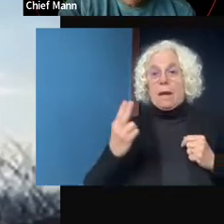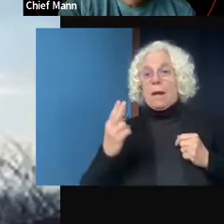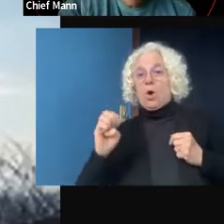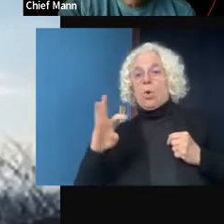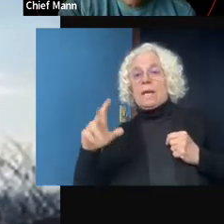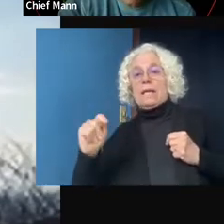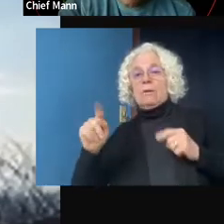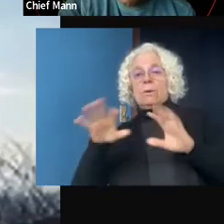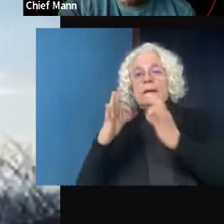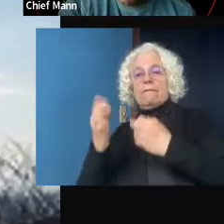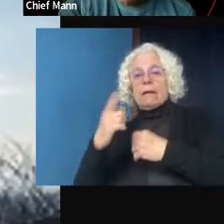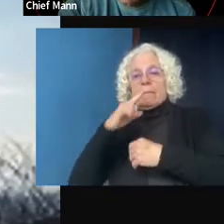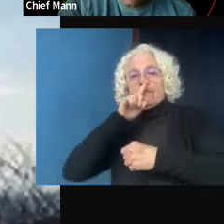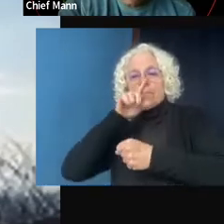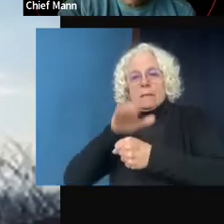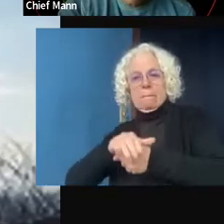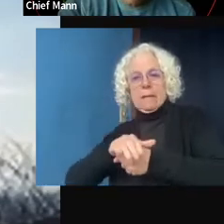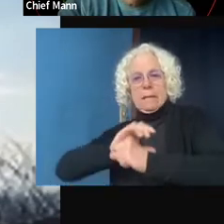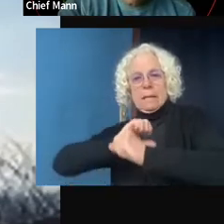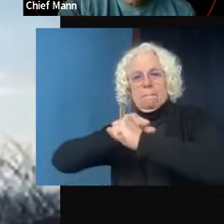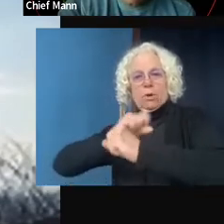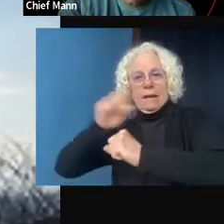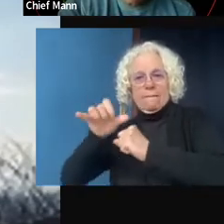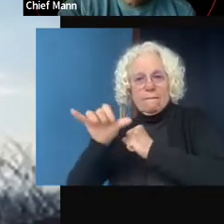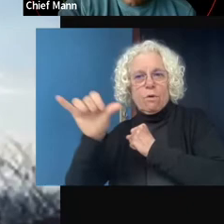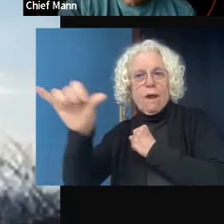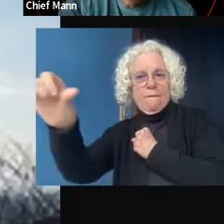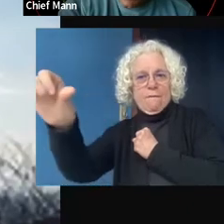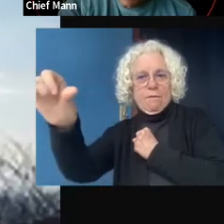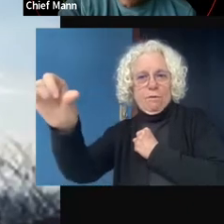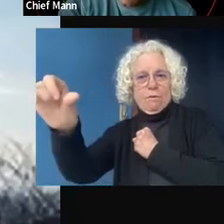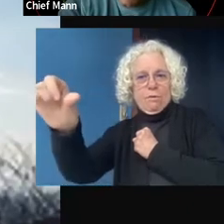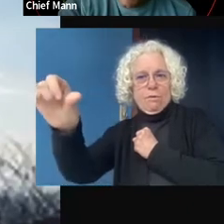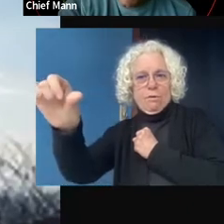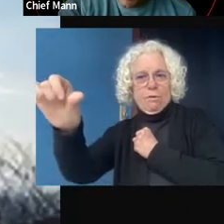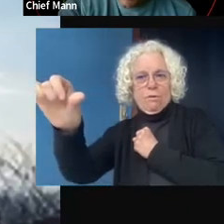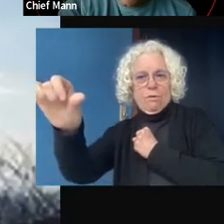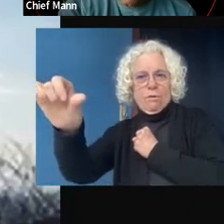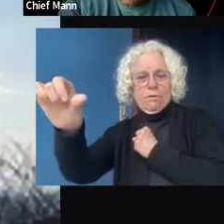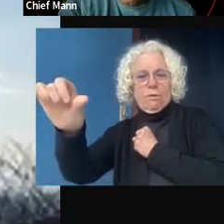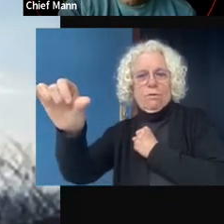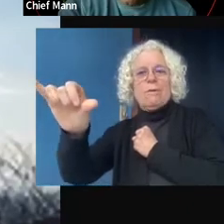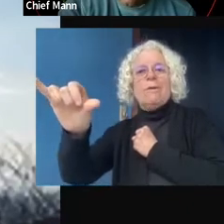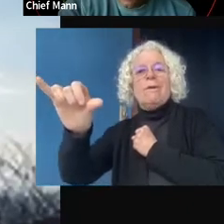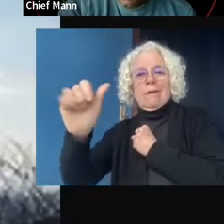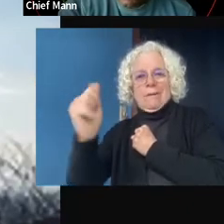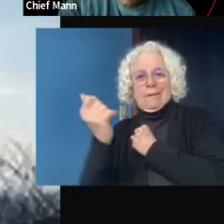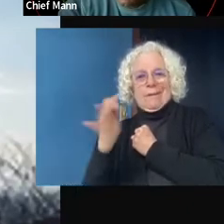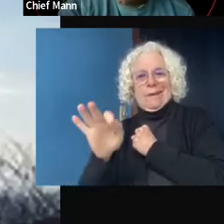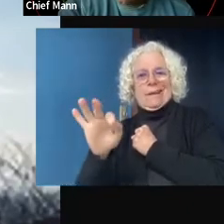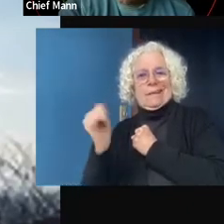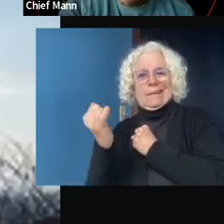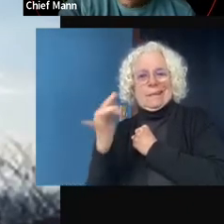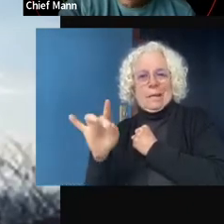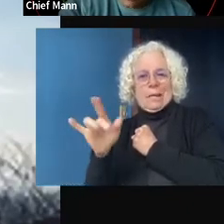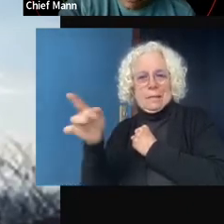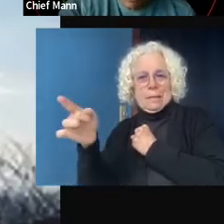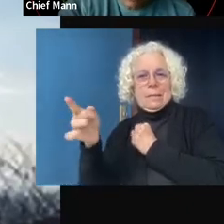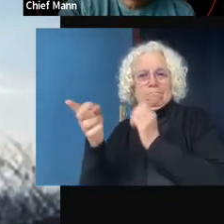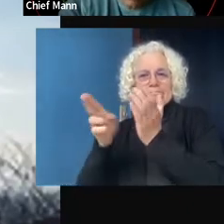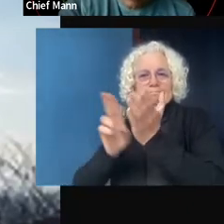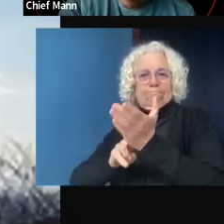forever in a land deed. That land deed was created in 1918 when the Wanaque Reservoir